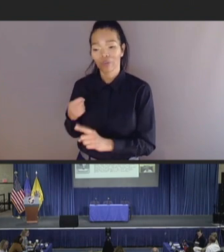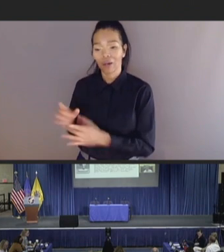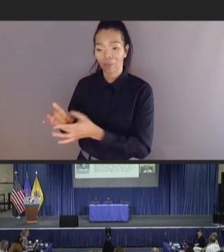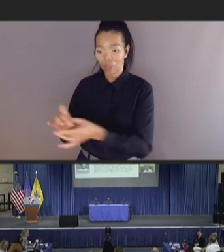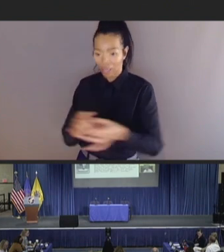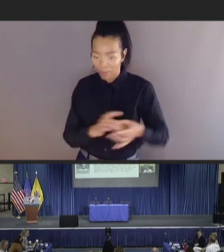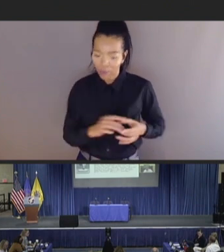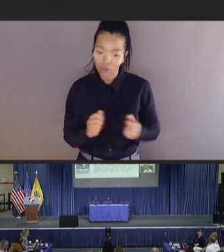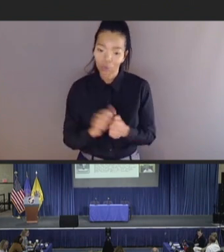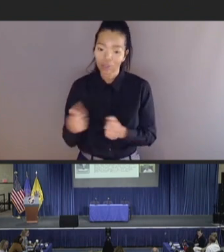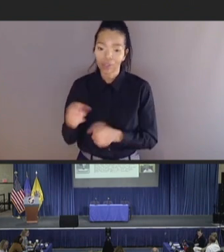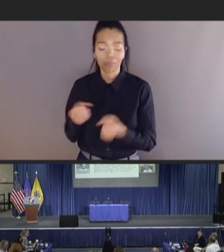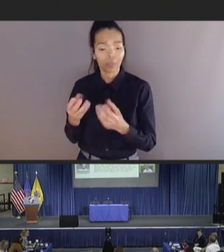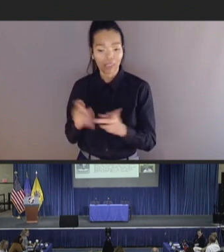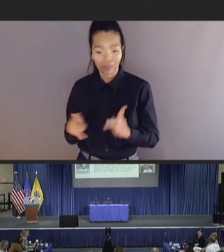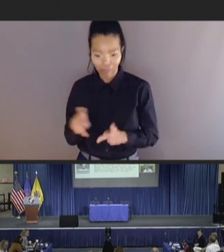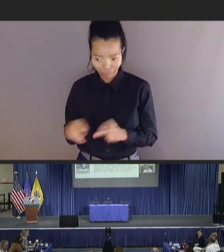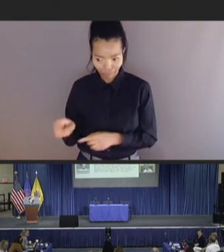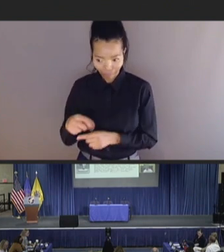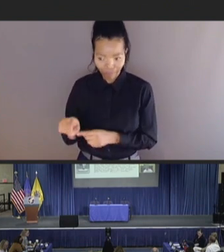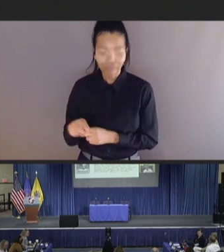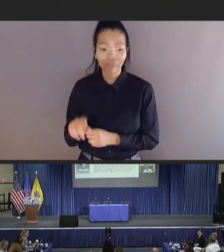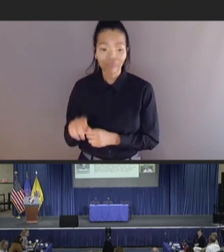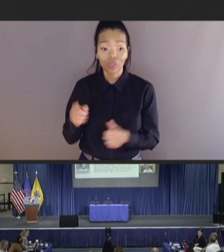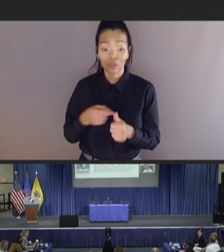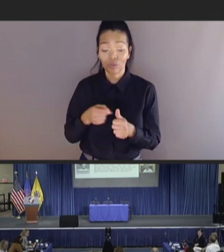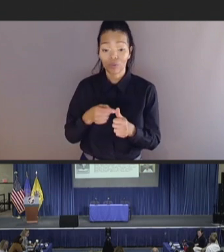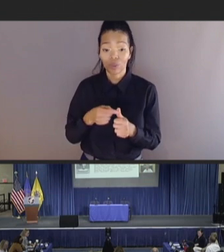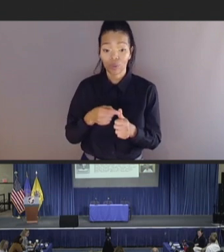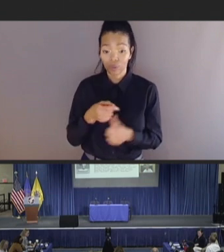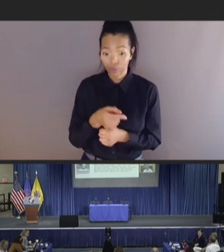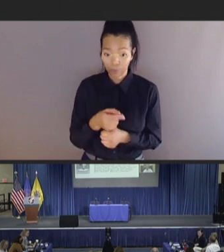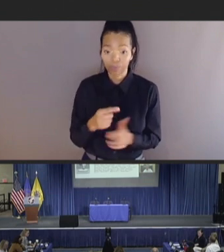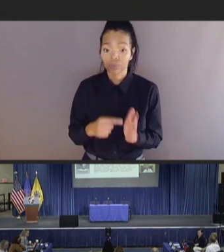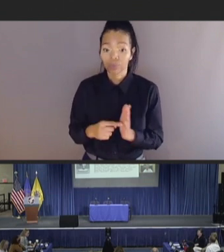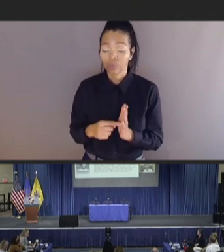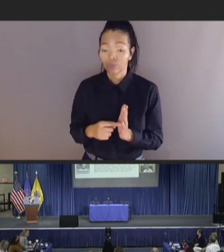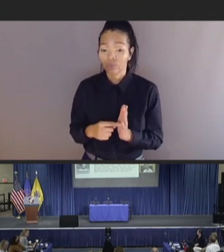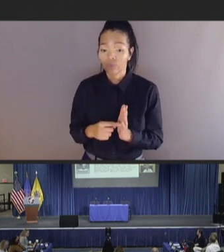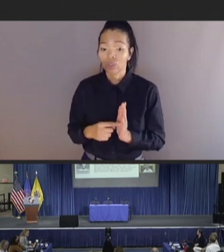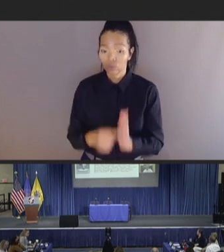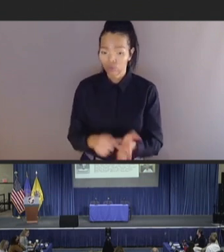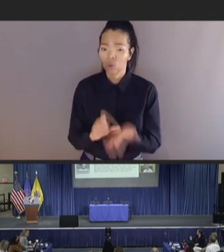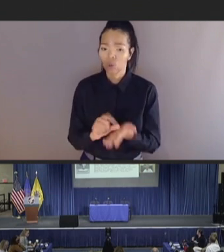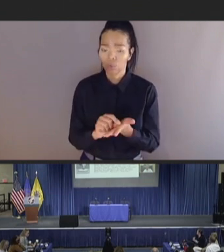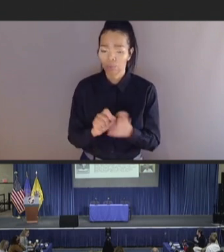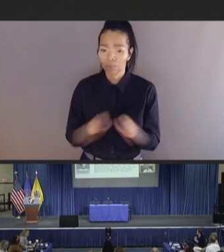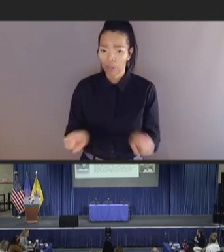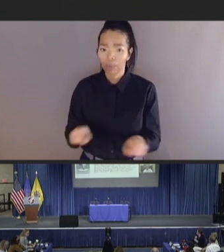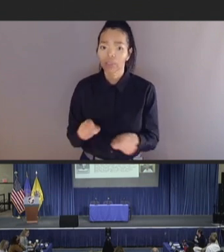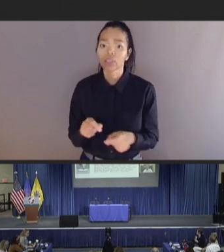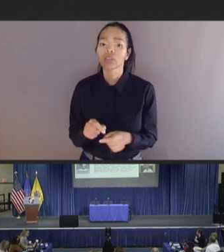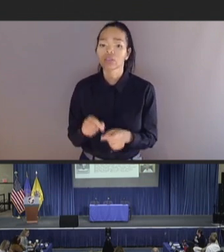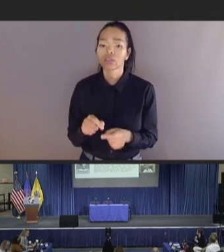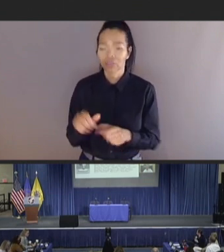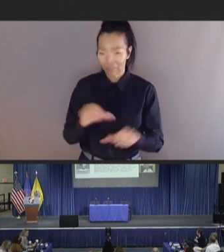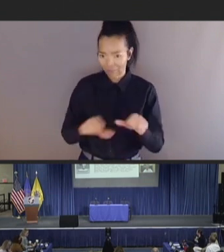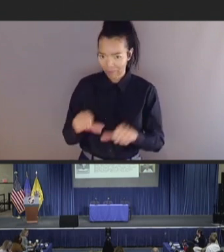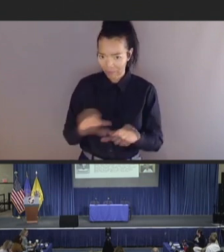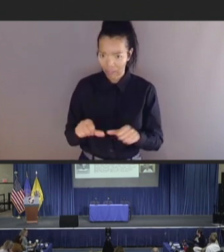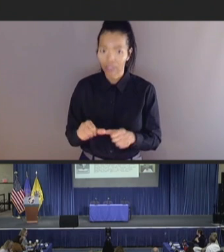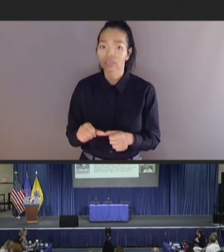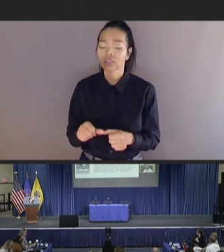others, actually. And the first one is the one that we show very recently published in Science. And again, this focus in this